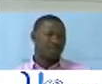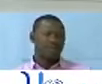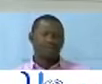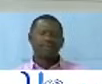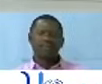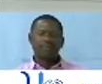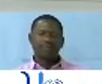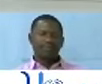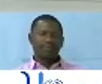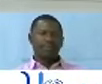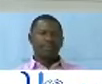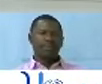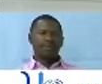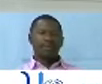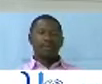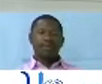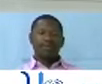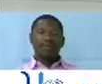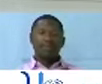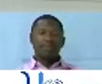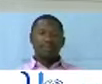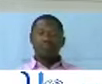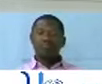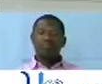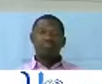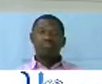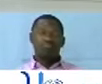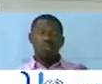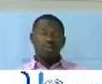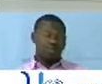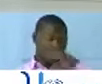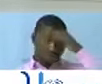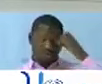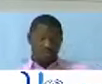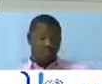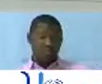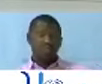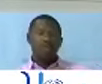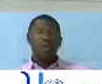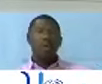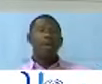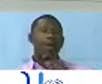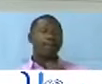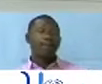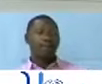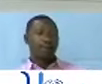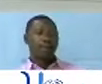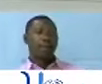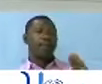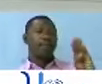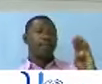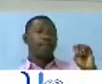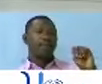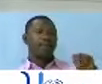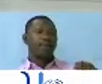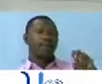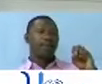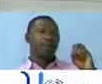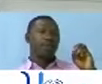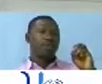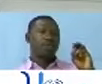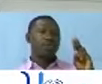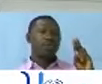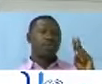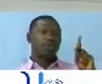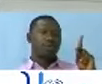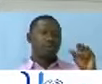by Mrs. Bensouda. Babi nak liko gelun dekil dal moy Mrs. Bensouda. It's the time, if I could say any vibrancy